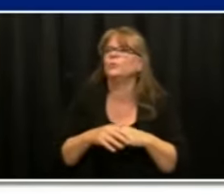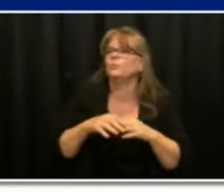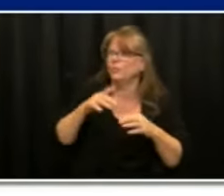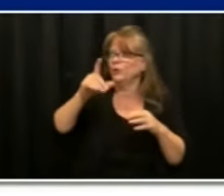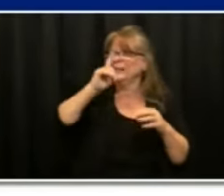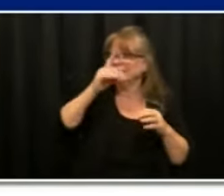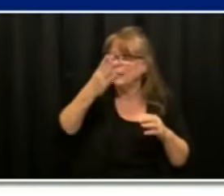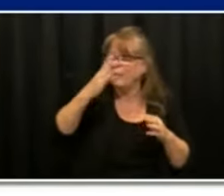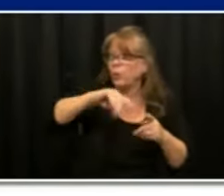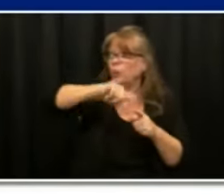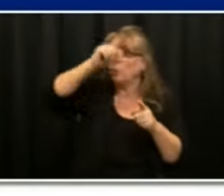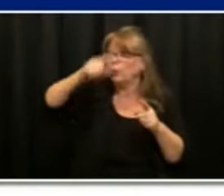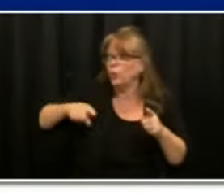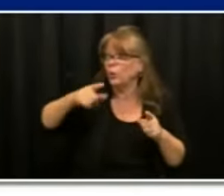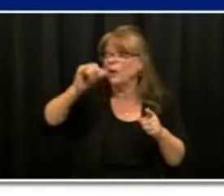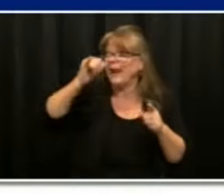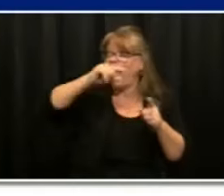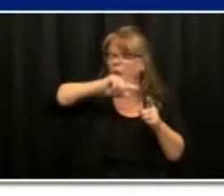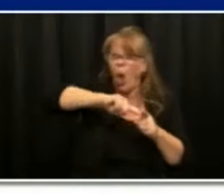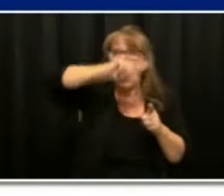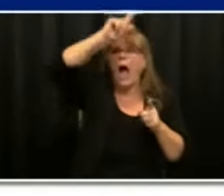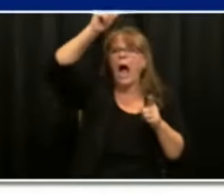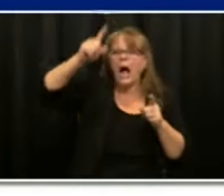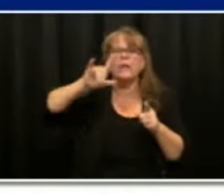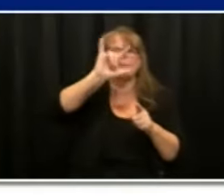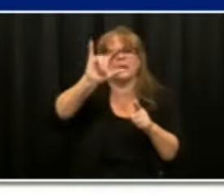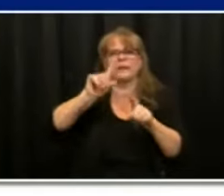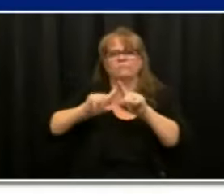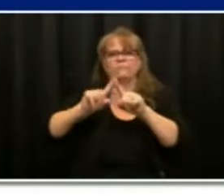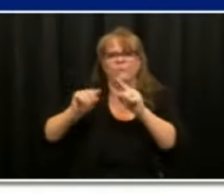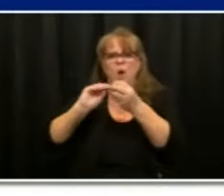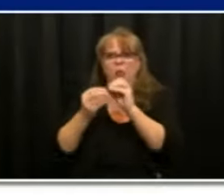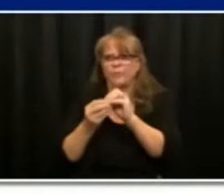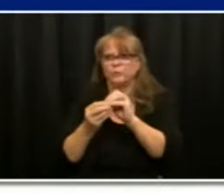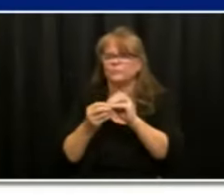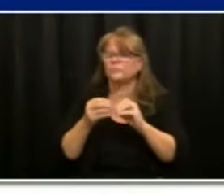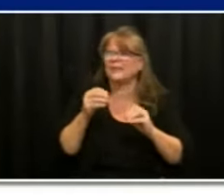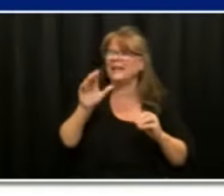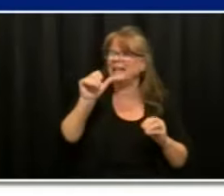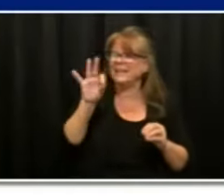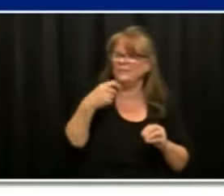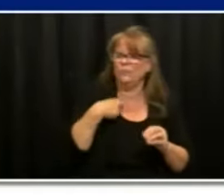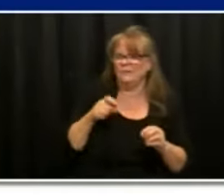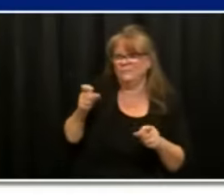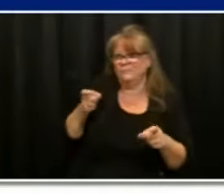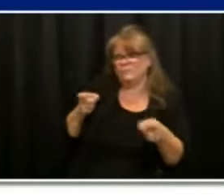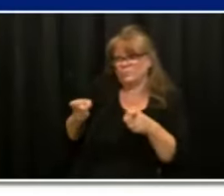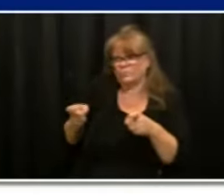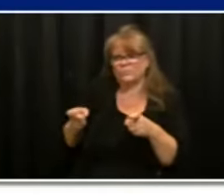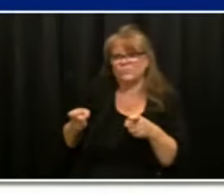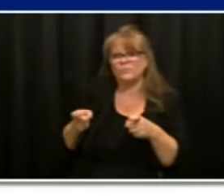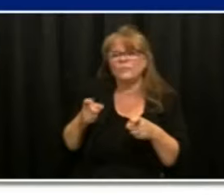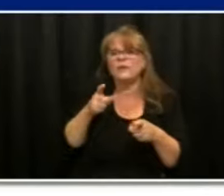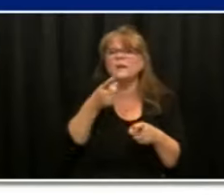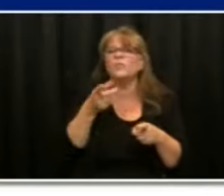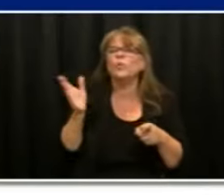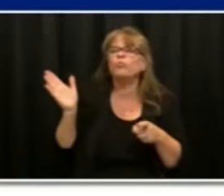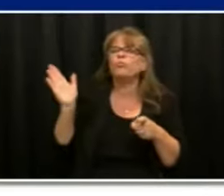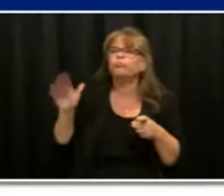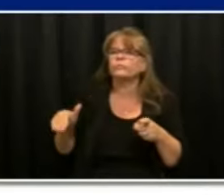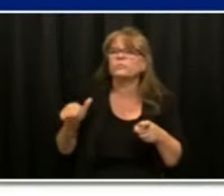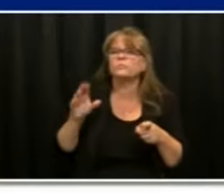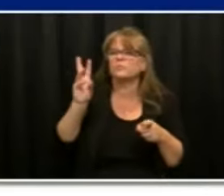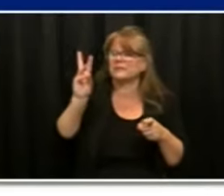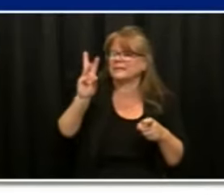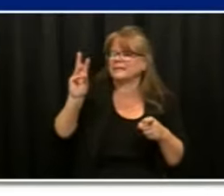admission counts that vary with different levels of transmission control. If we stay on our current path with 66% transmission